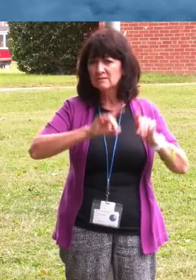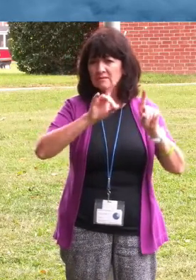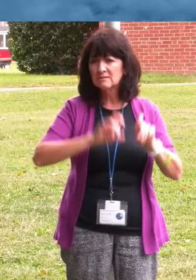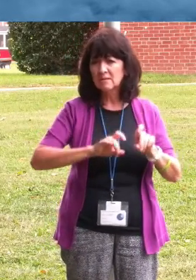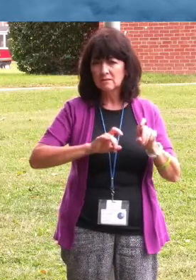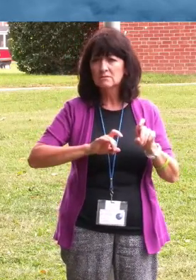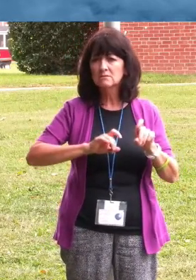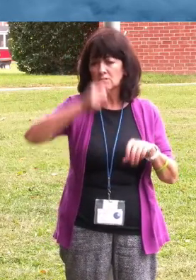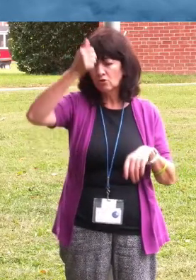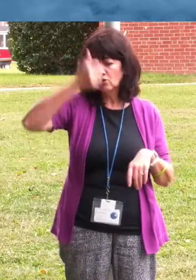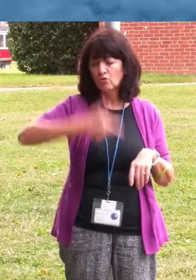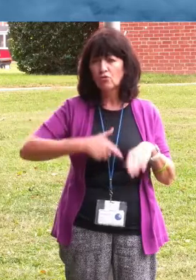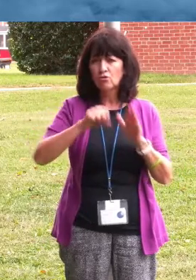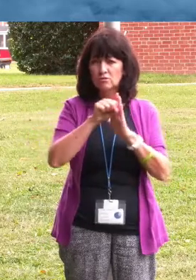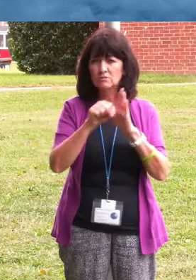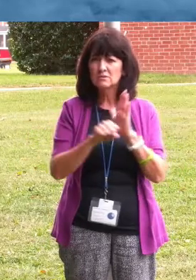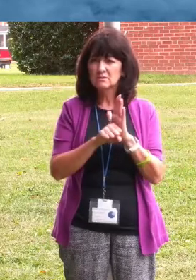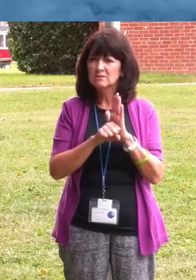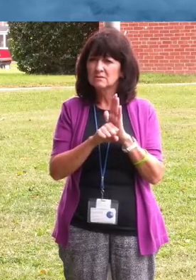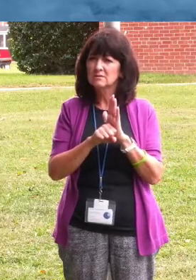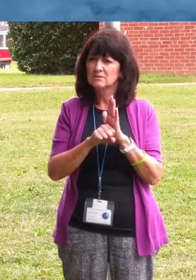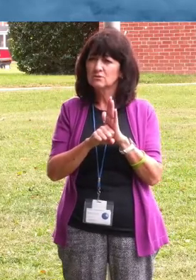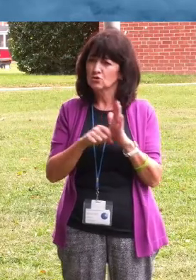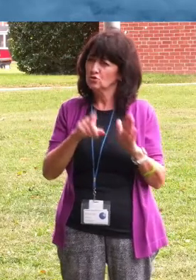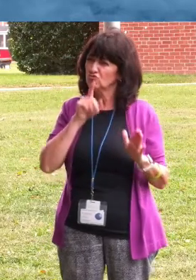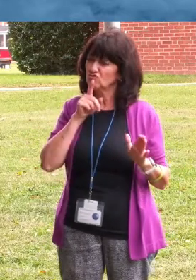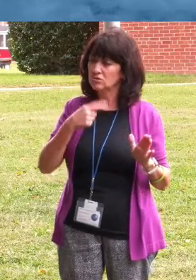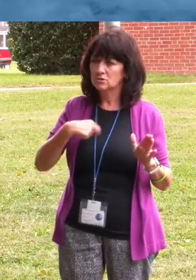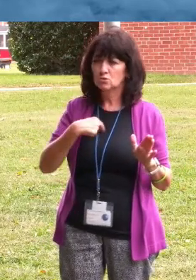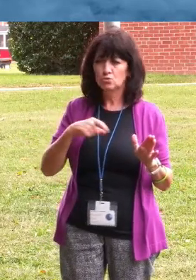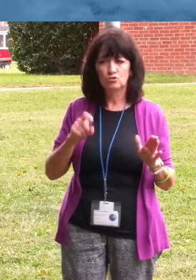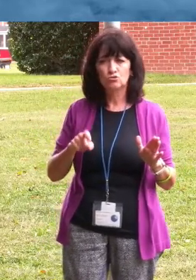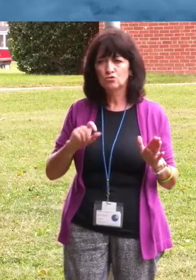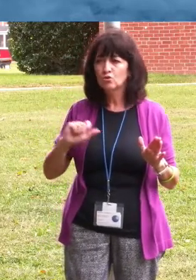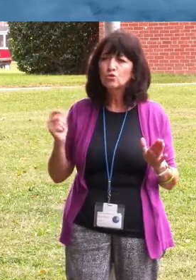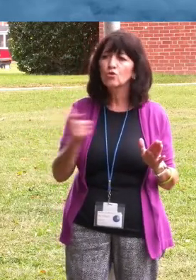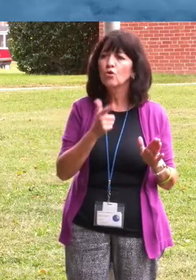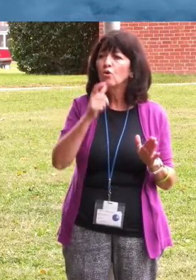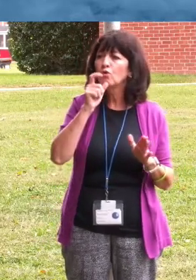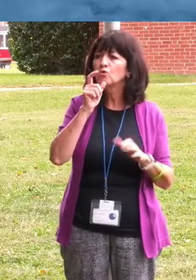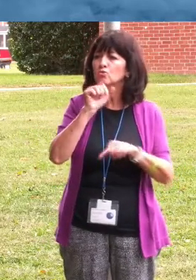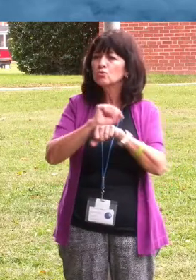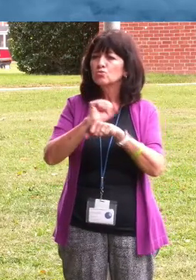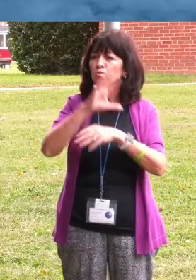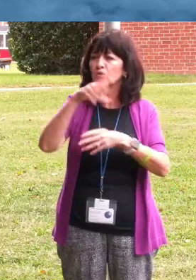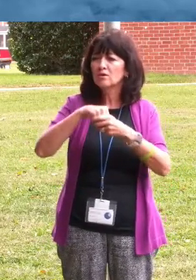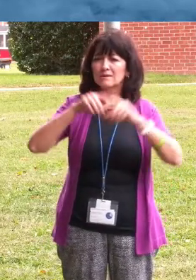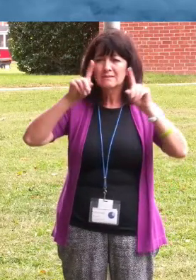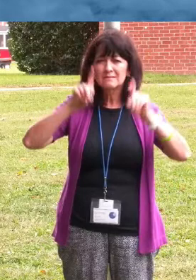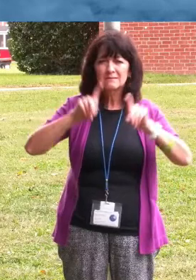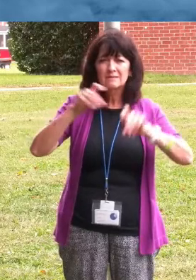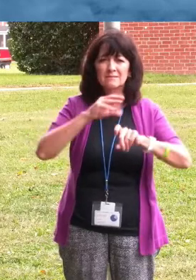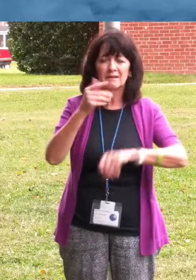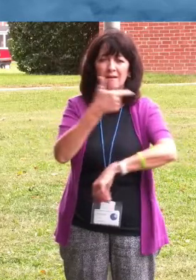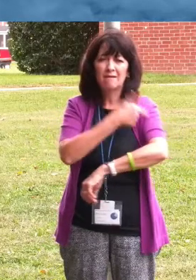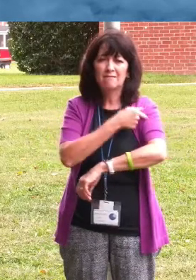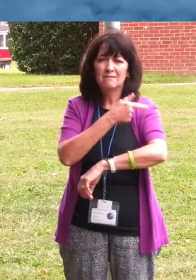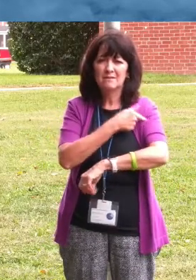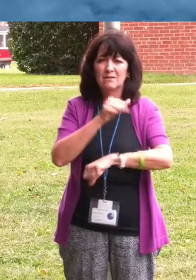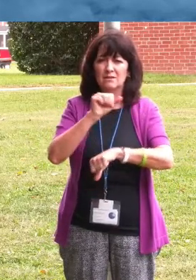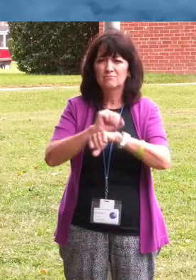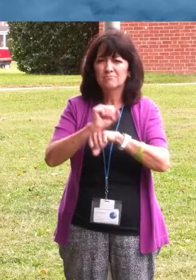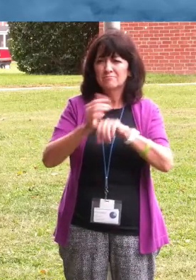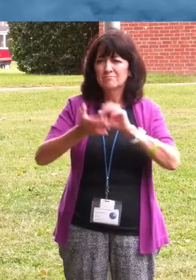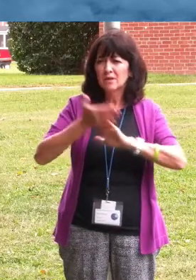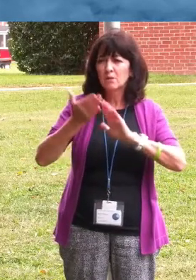state. We should give a hand to all the partners that we have in our testing operations, vaccination operations across our state. Our